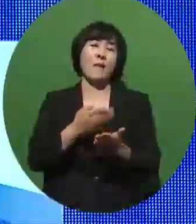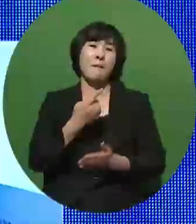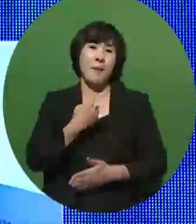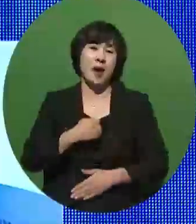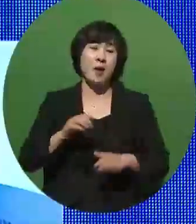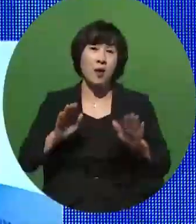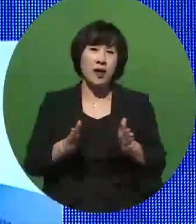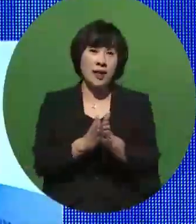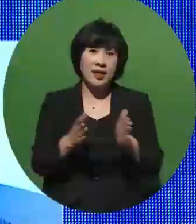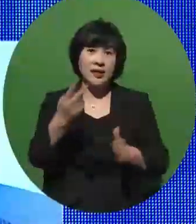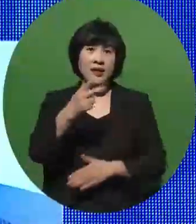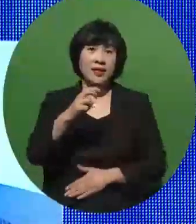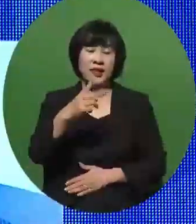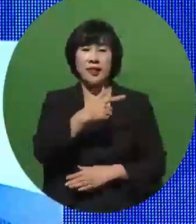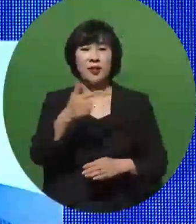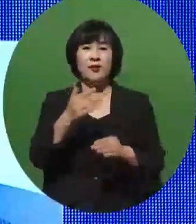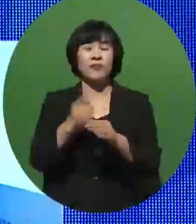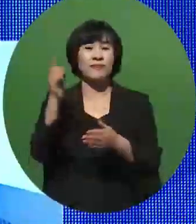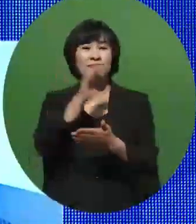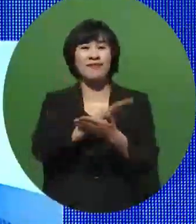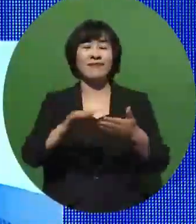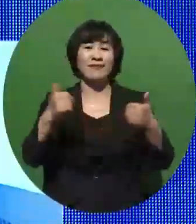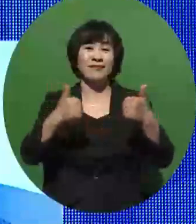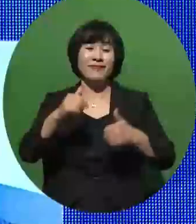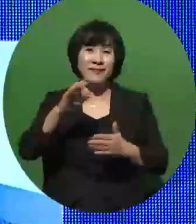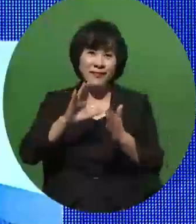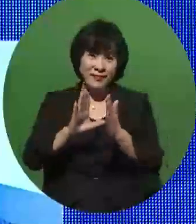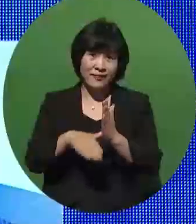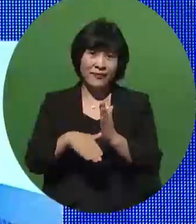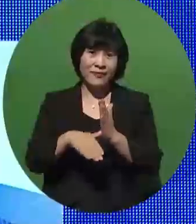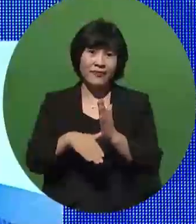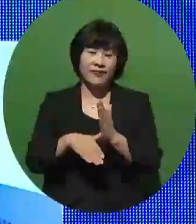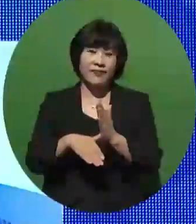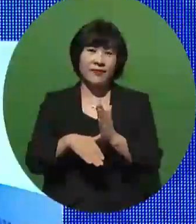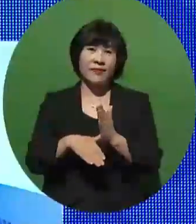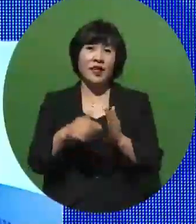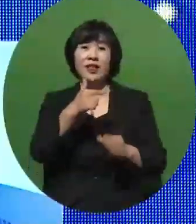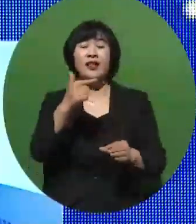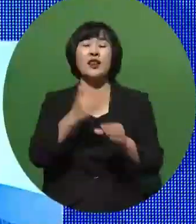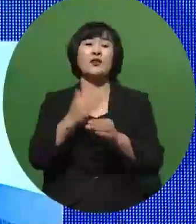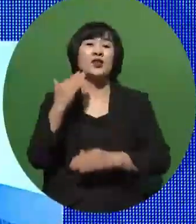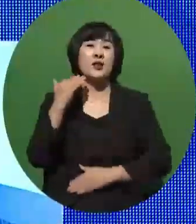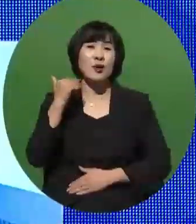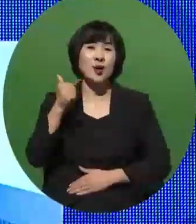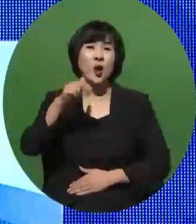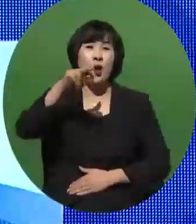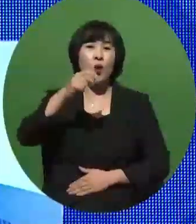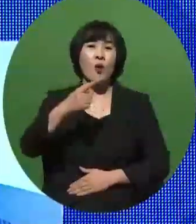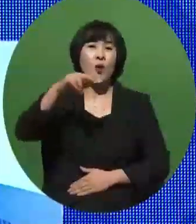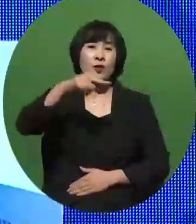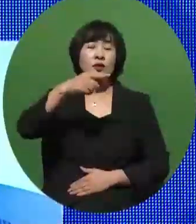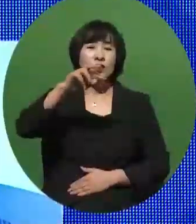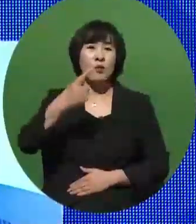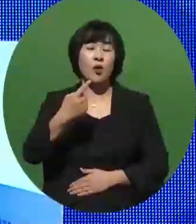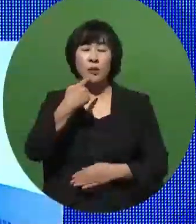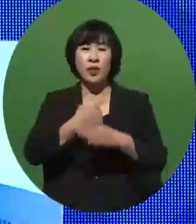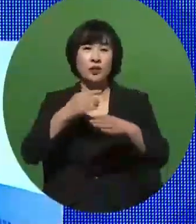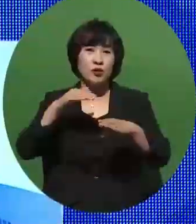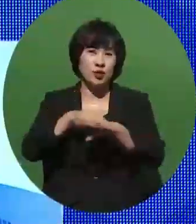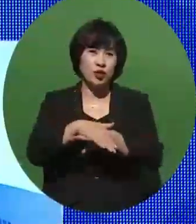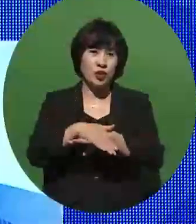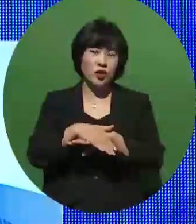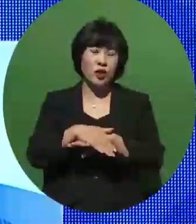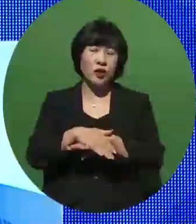civilizations. As the Kim Dae-jung Peace Forum 2023 commences today, we aim to share President